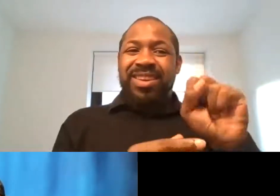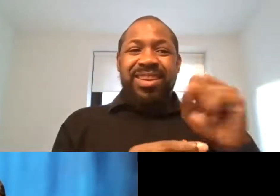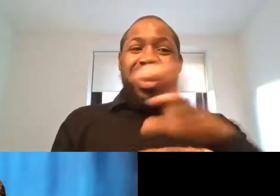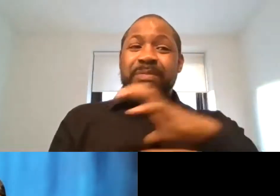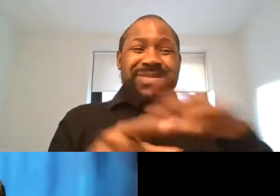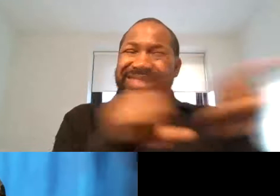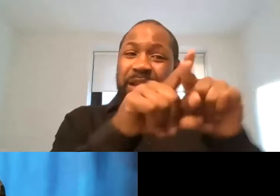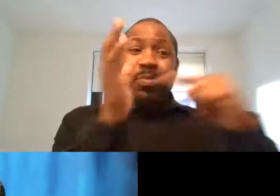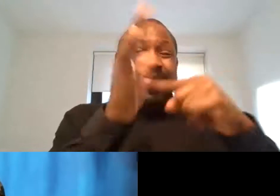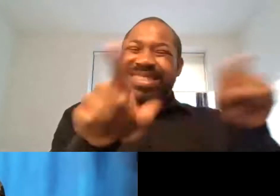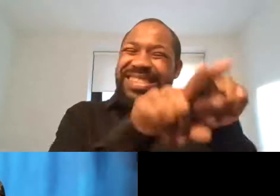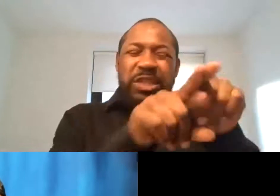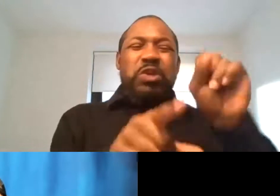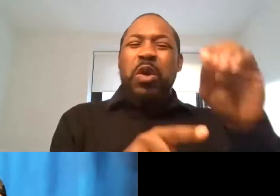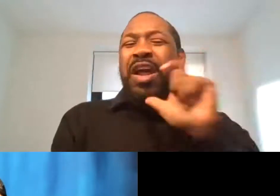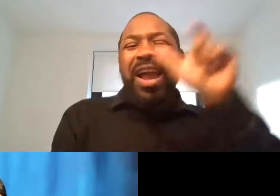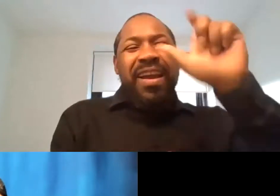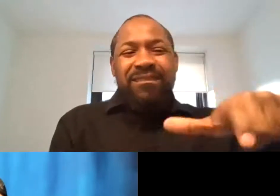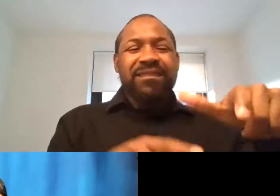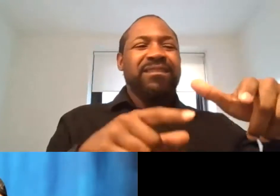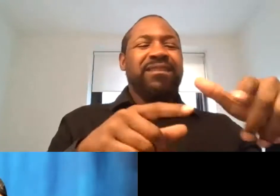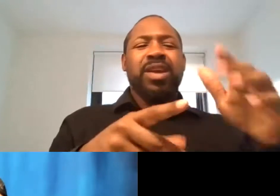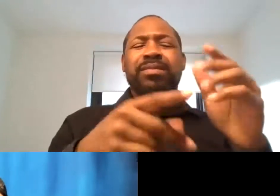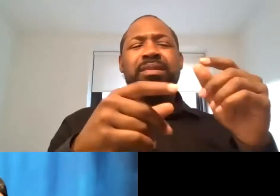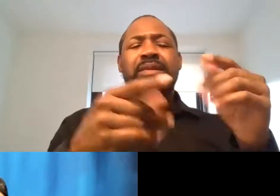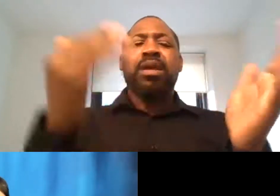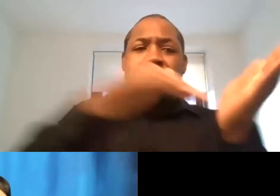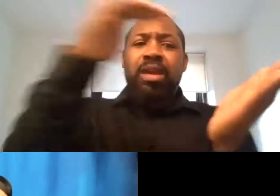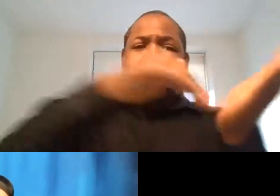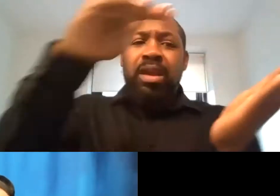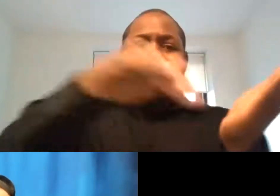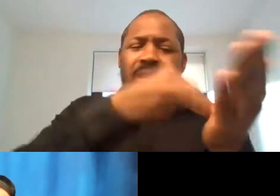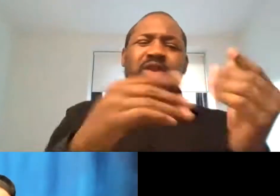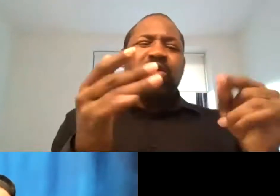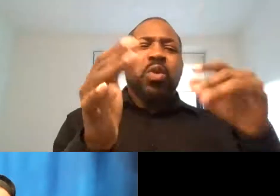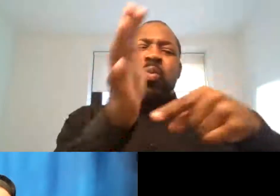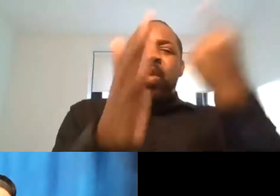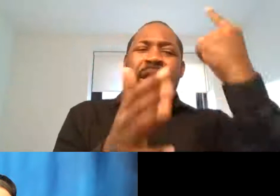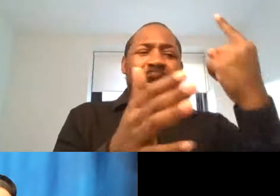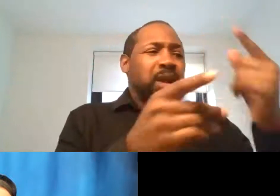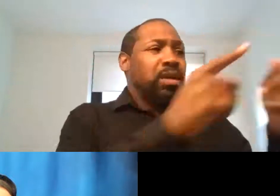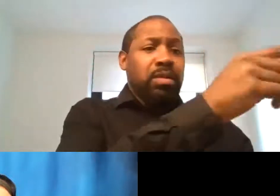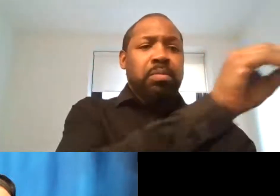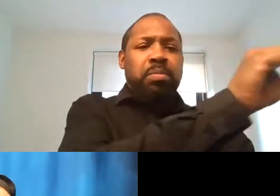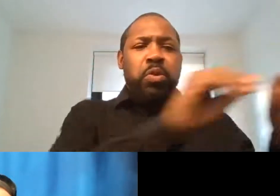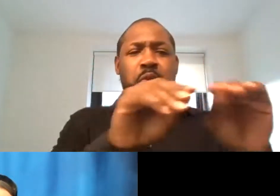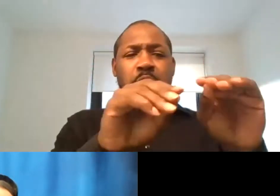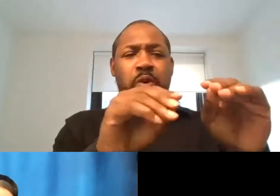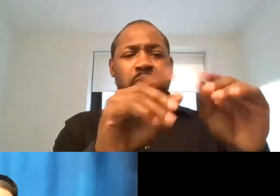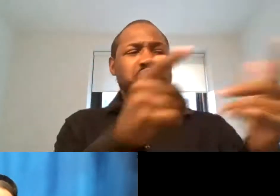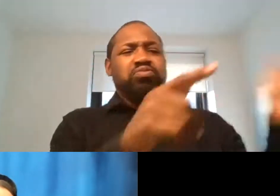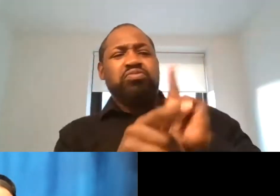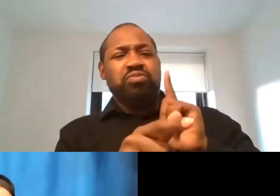committee, it's a lot of the same people who would be, so I don't think we would need to do a lot of the